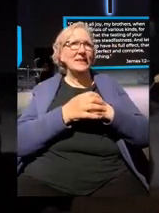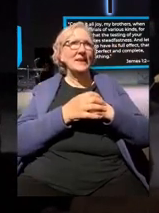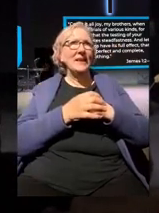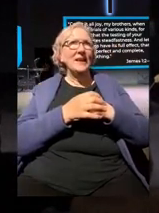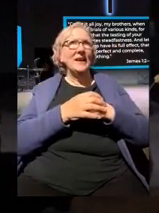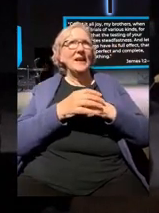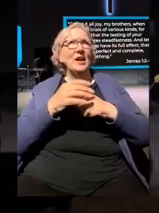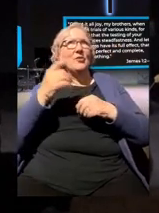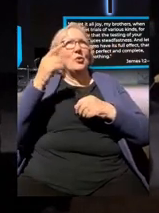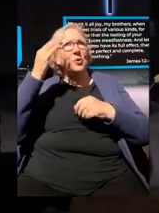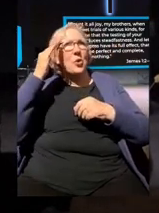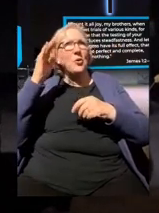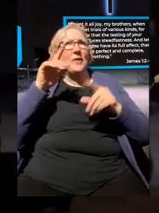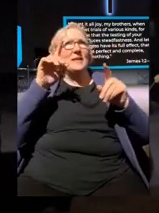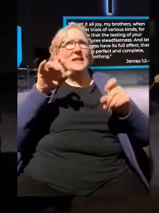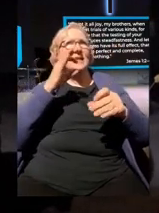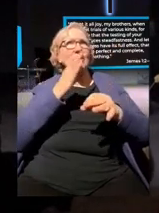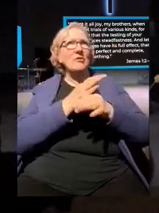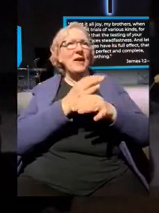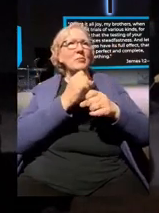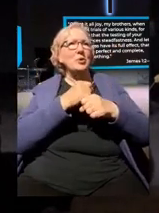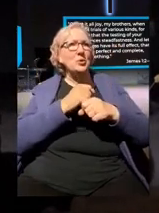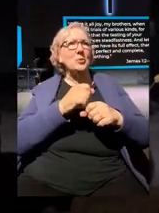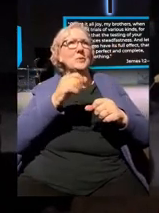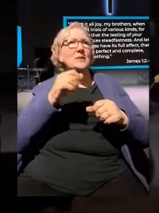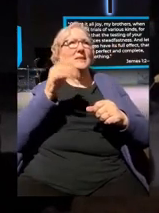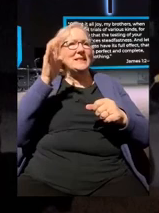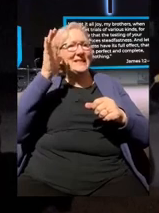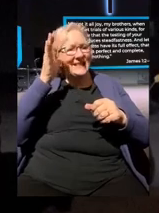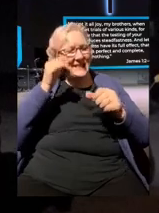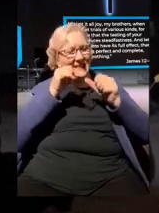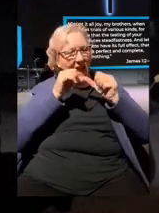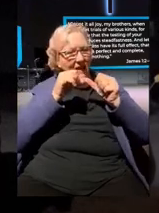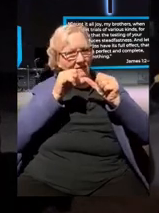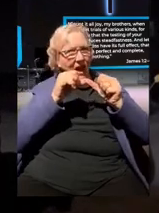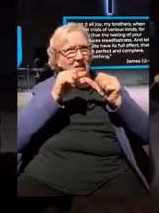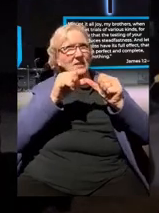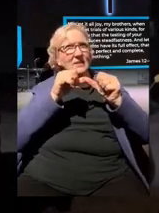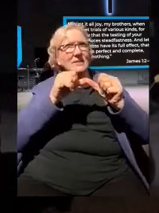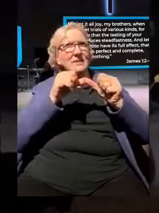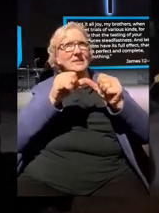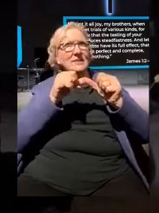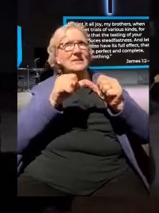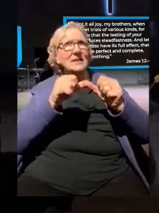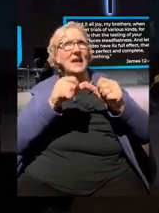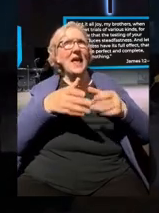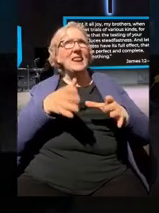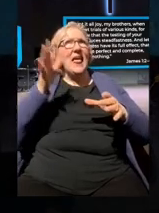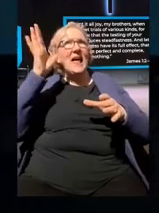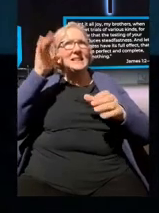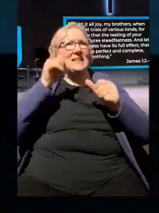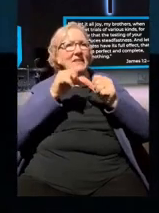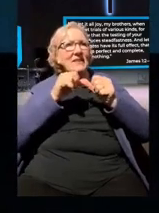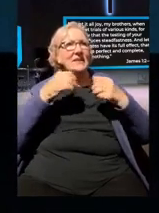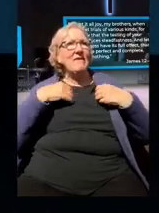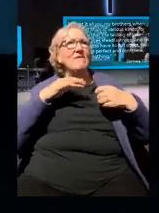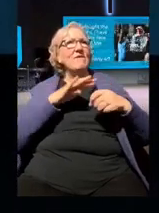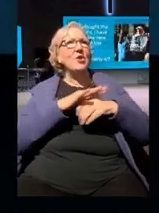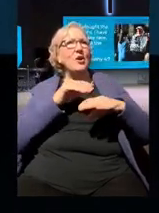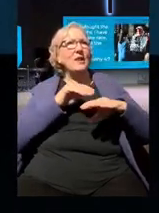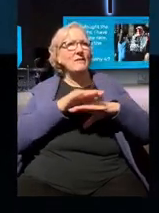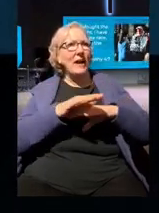may be perfect and complete, lacking in nothing. And 2 Timothy